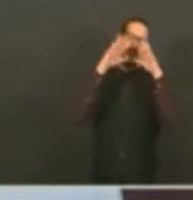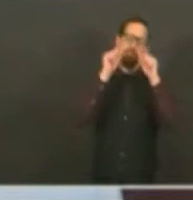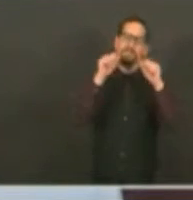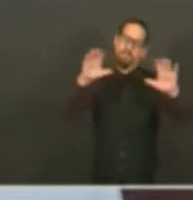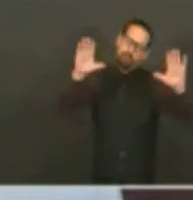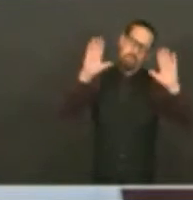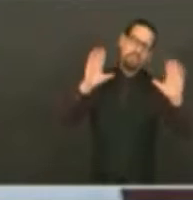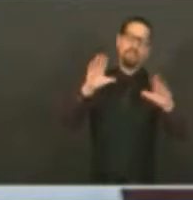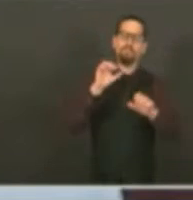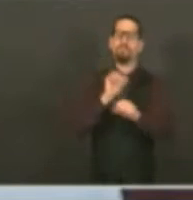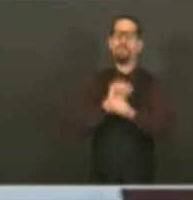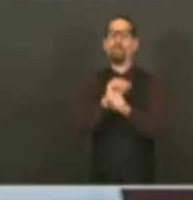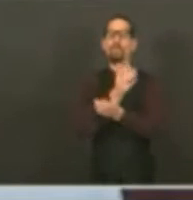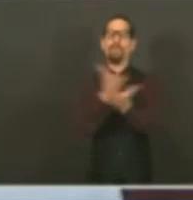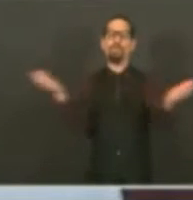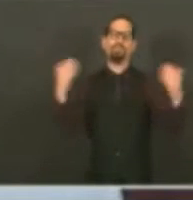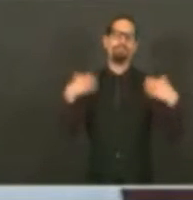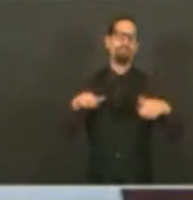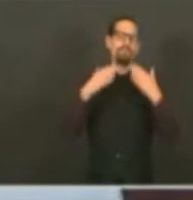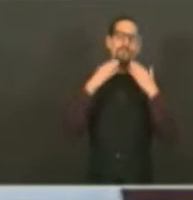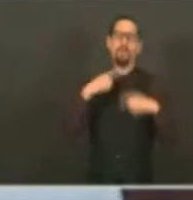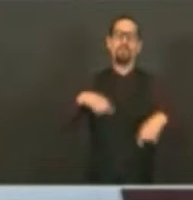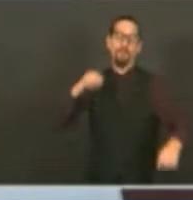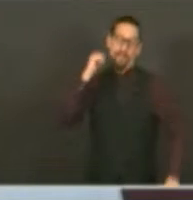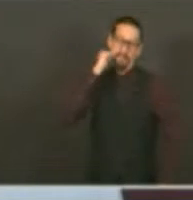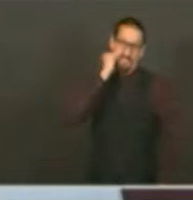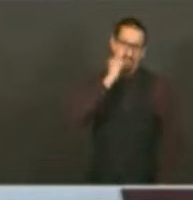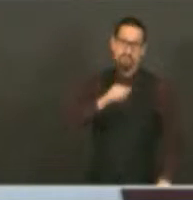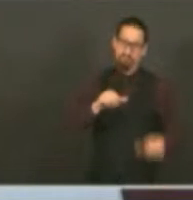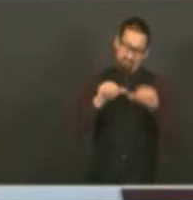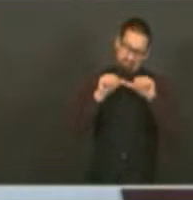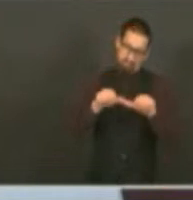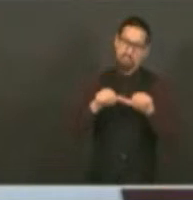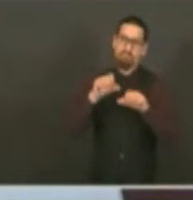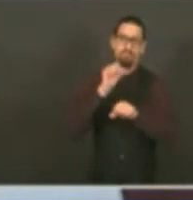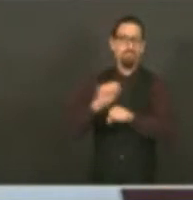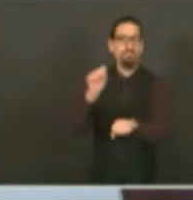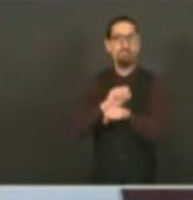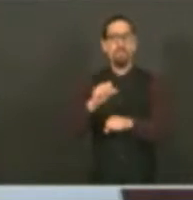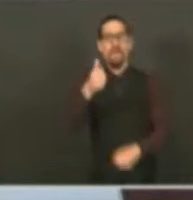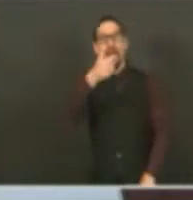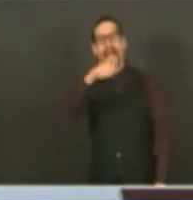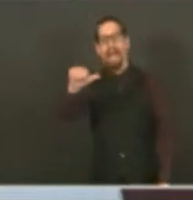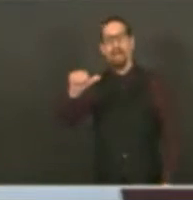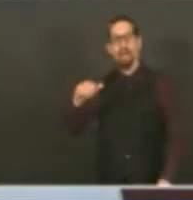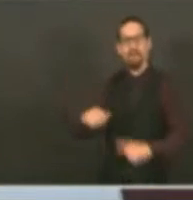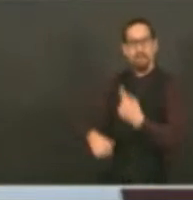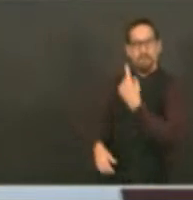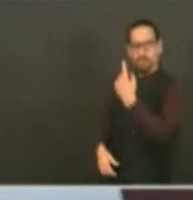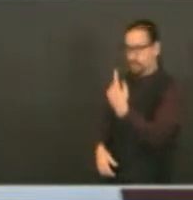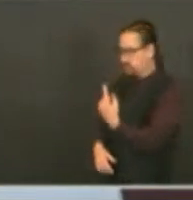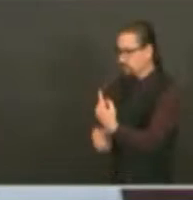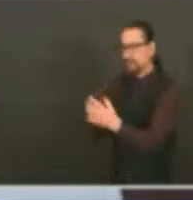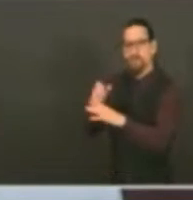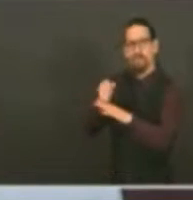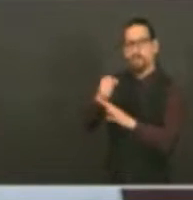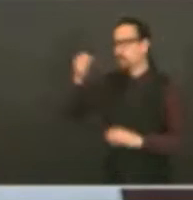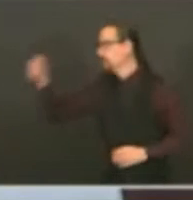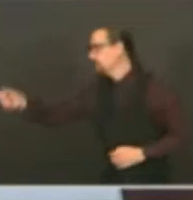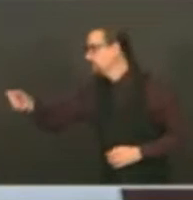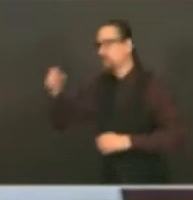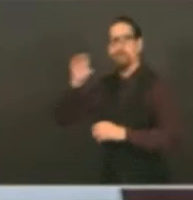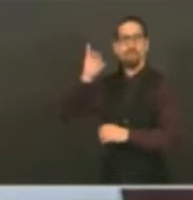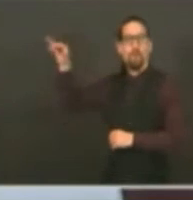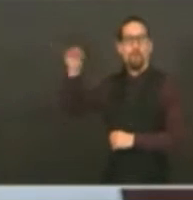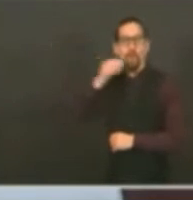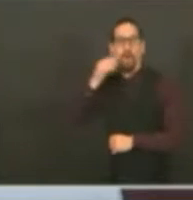It's every day a child is out of school is a problem for that child.